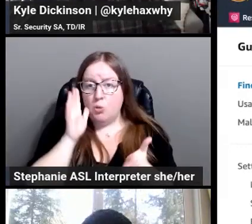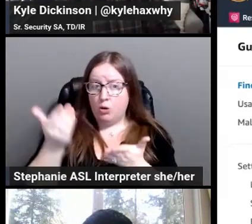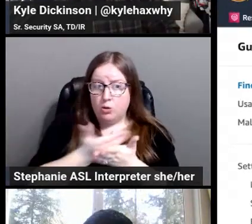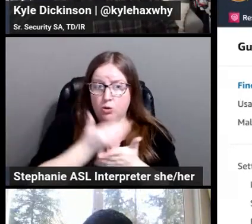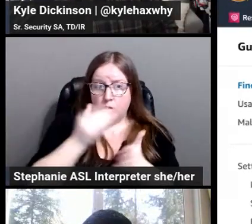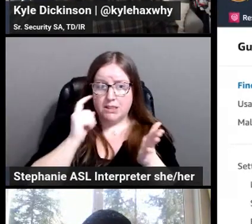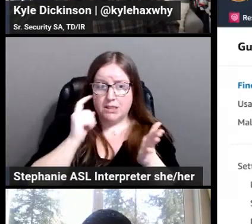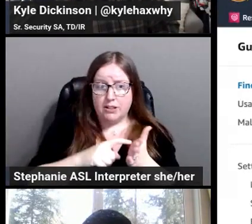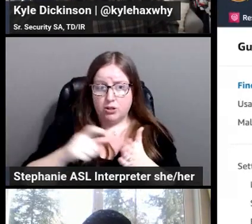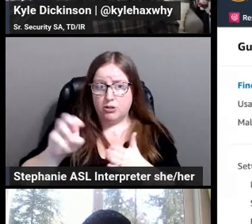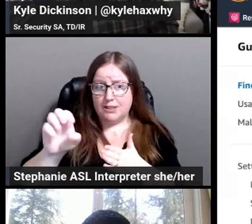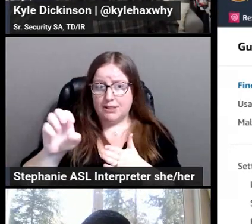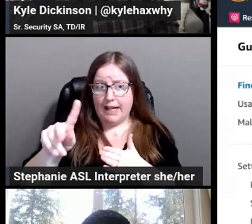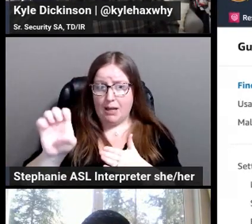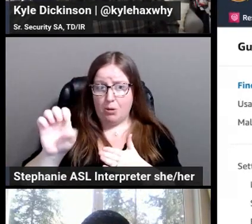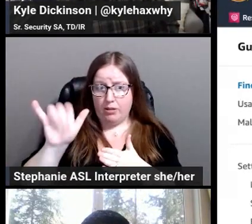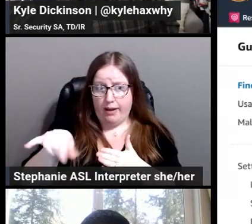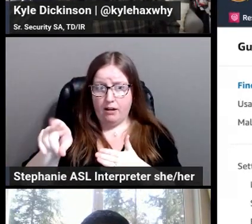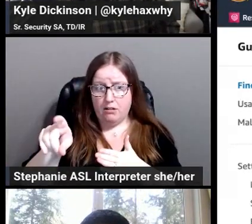automatically enable it?